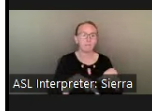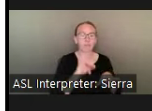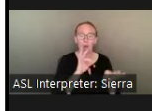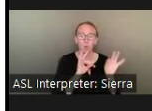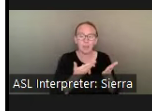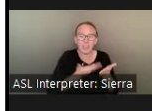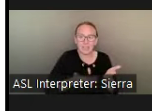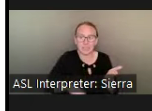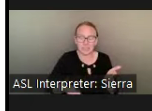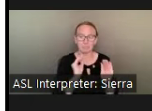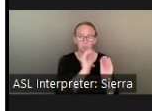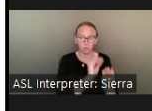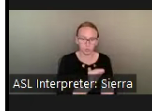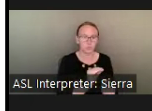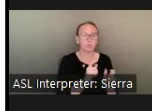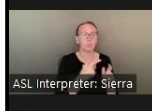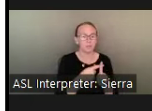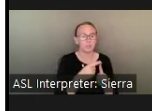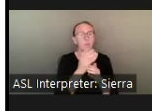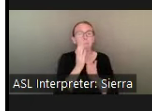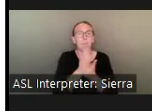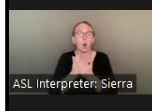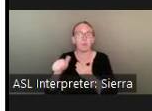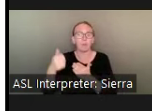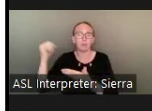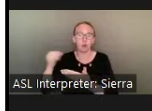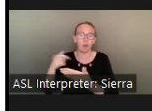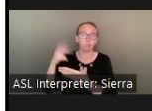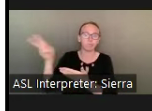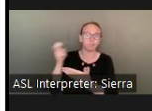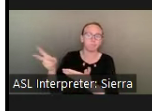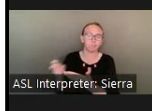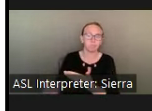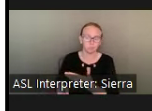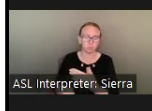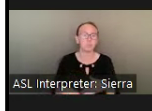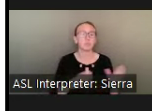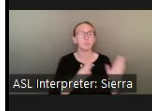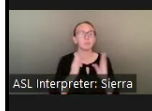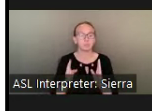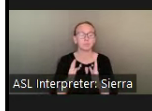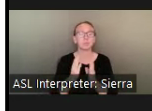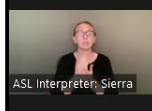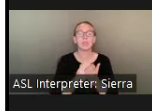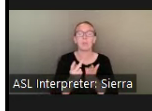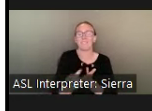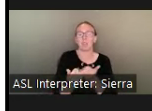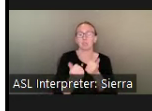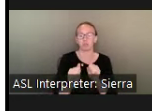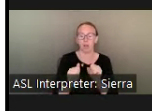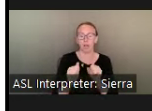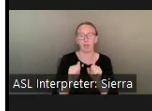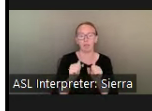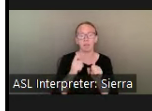few portions of other drawings. We've got some of the failed attempts of the glass window, which you saw again. I ended up repurposing